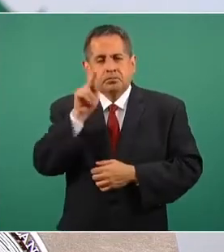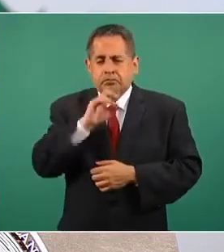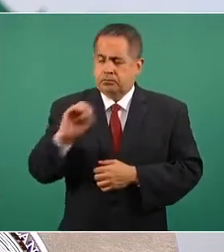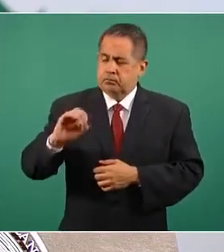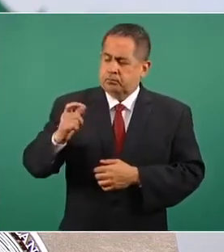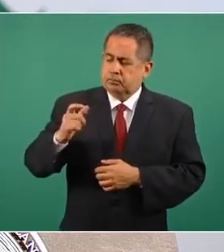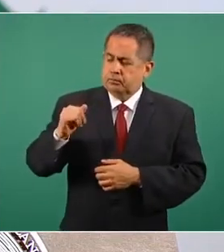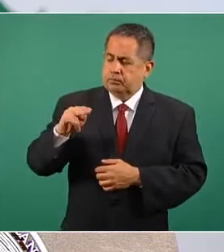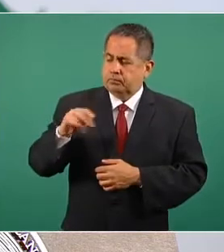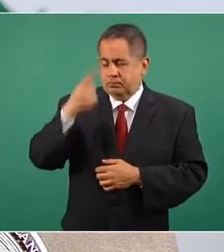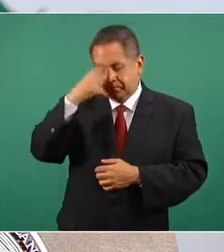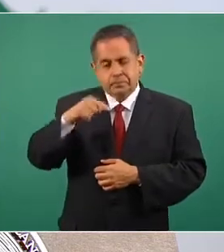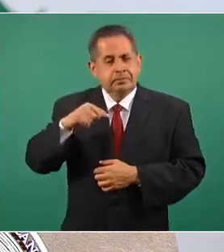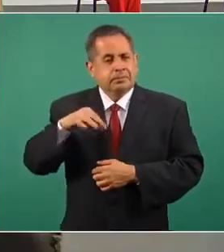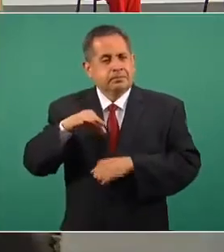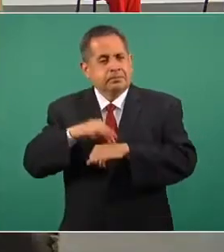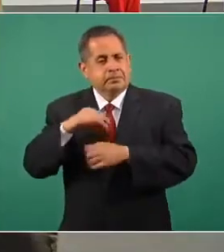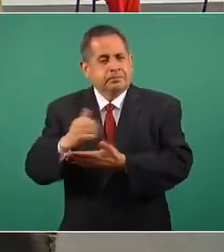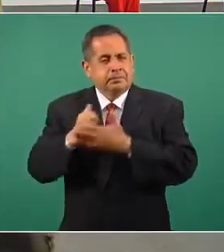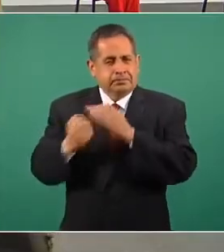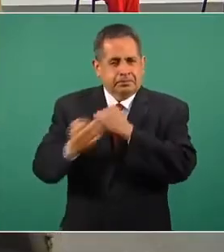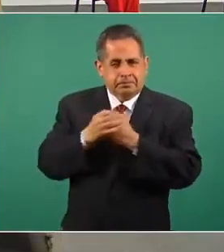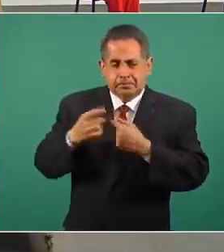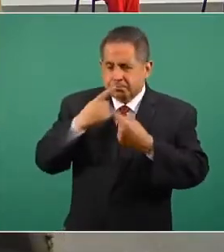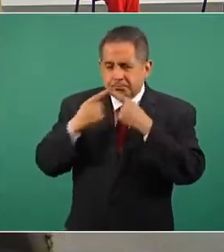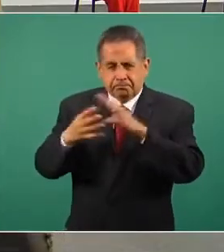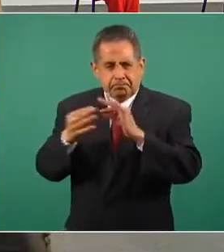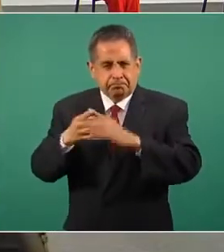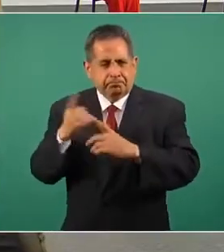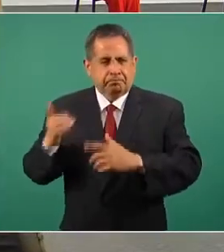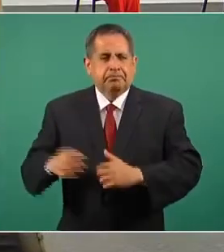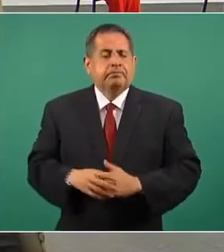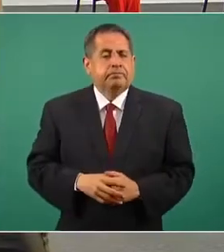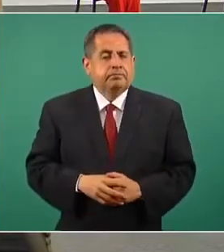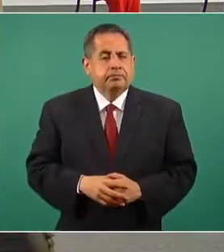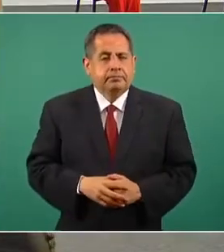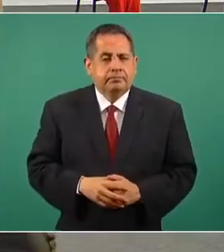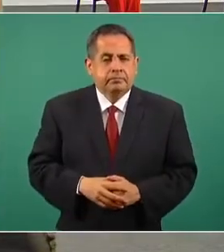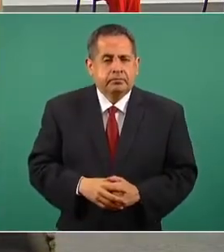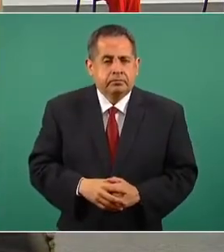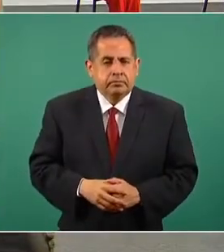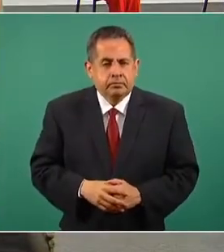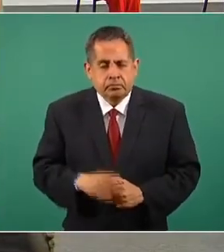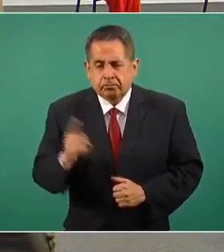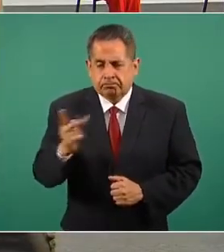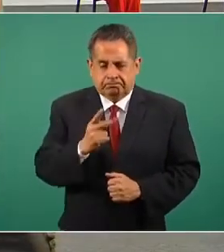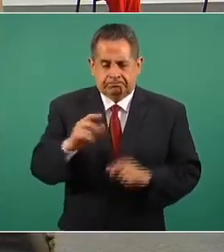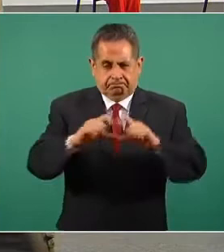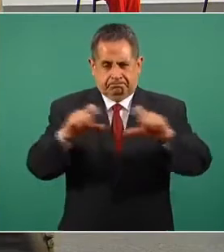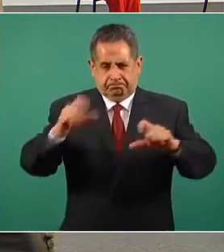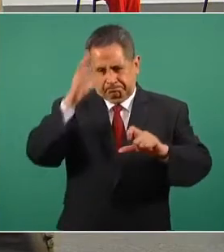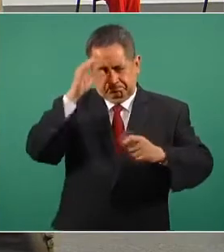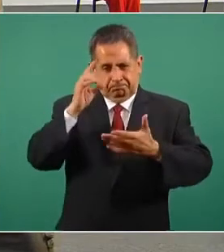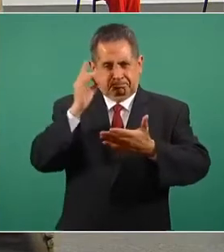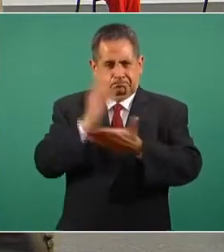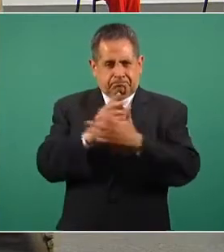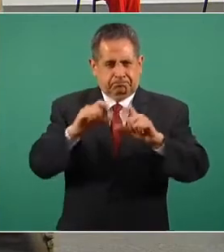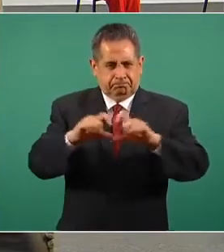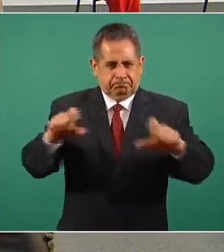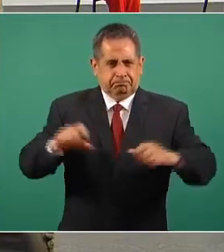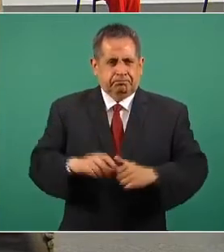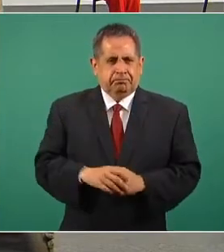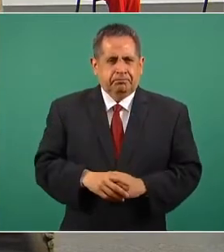medicinal. Si quieres podemos pasar al acuerdo. ¿Es un solo acuerdo? Sí.